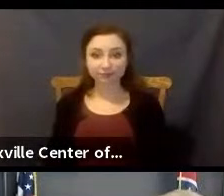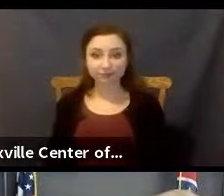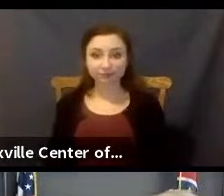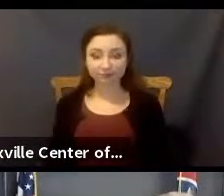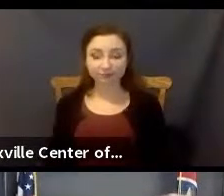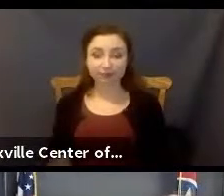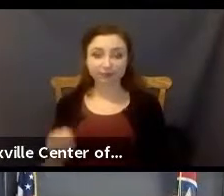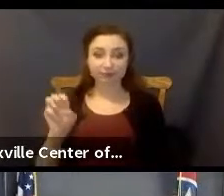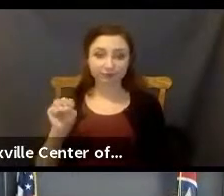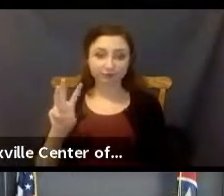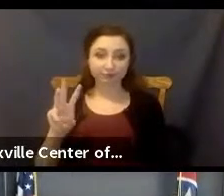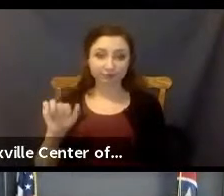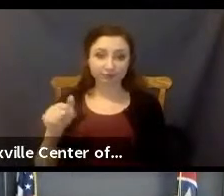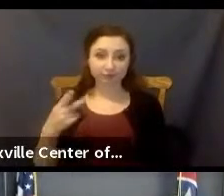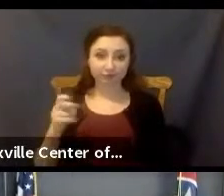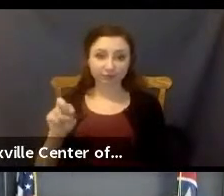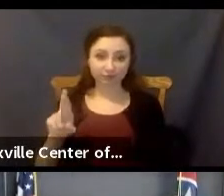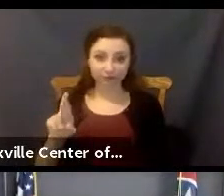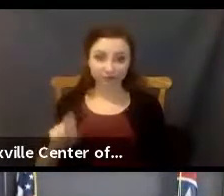Ms. Wagner?